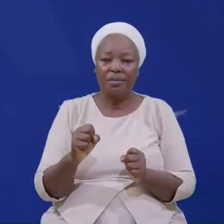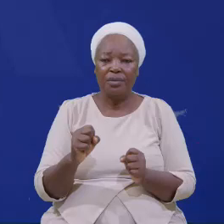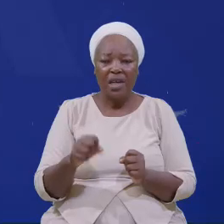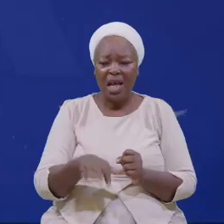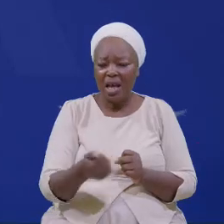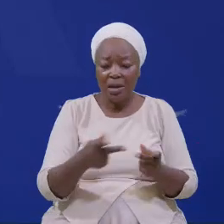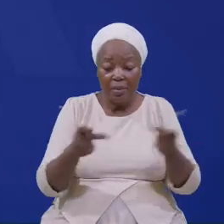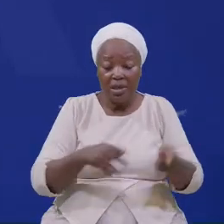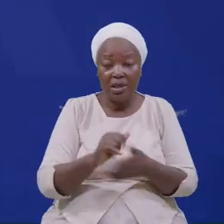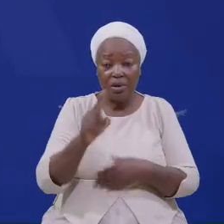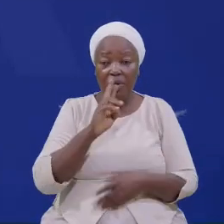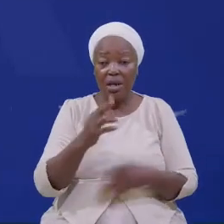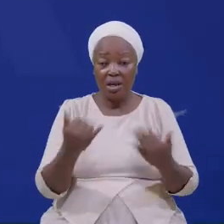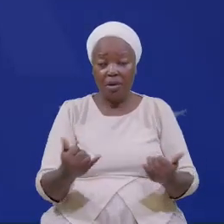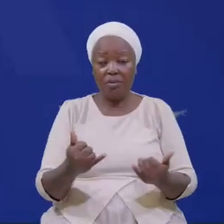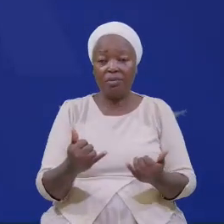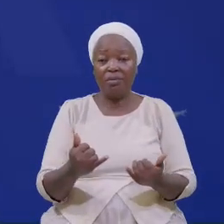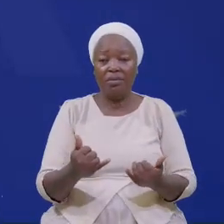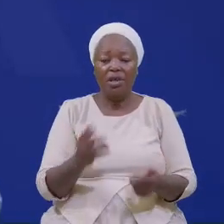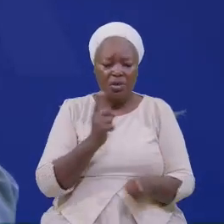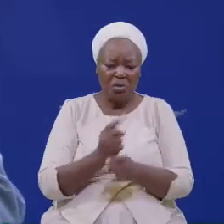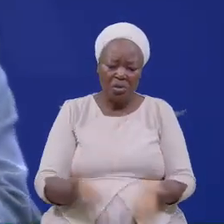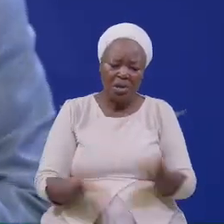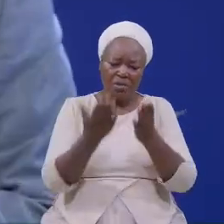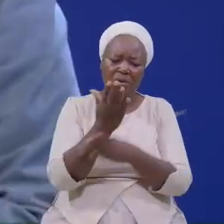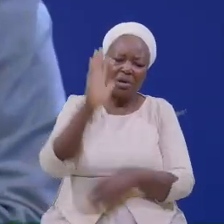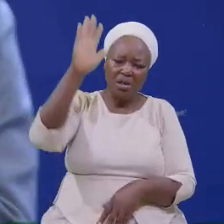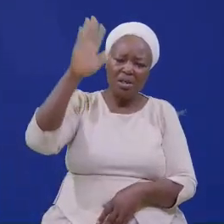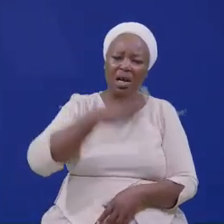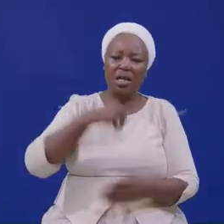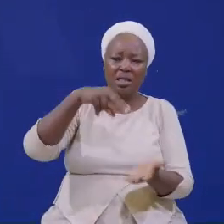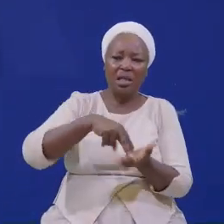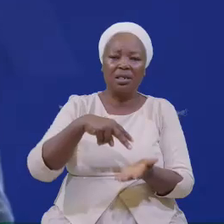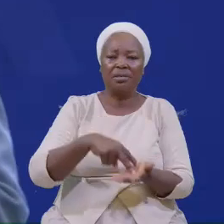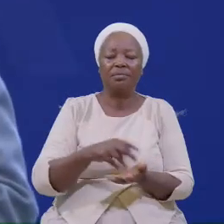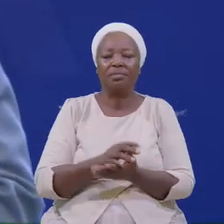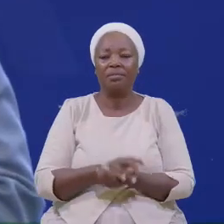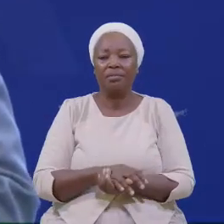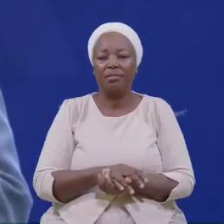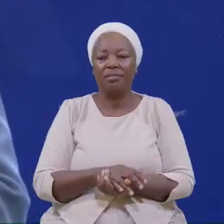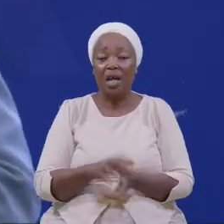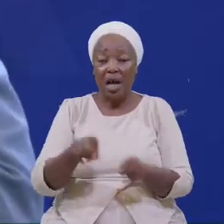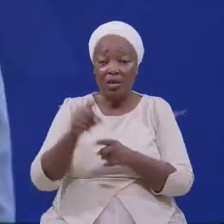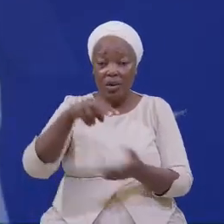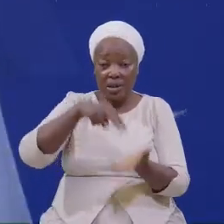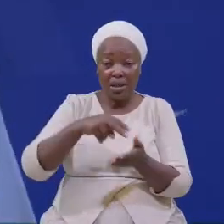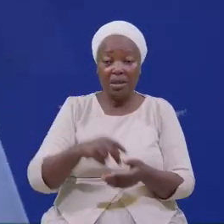Anywhere you are, raise up your hand and stand up. As you are standing